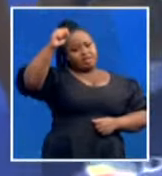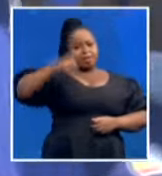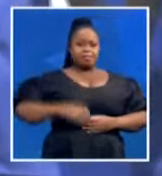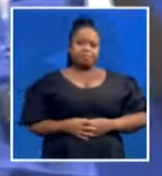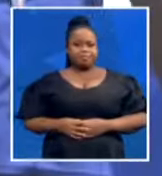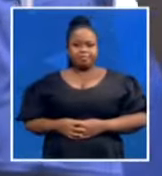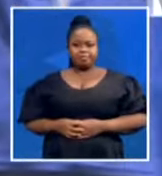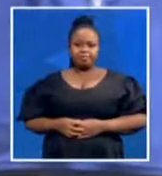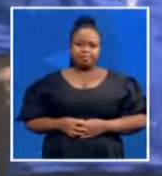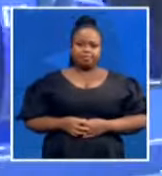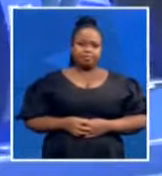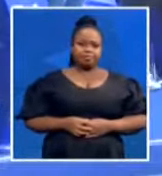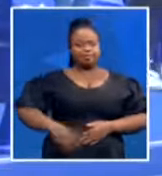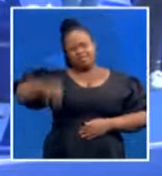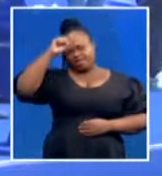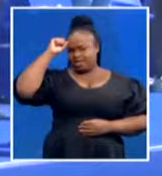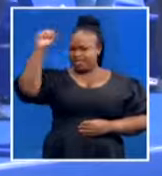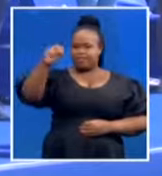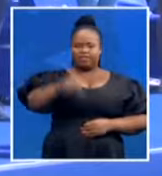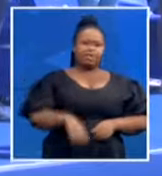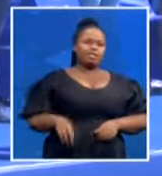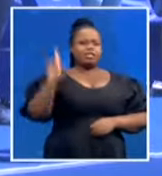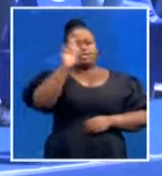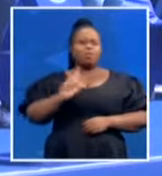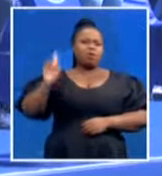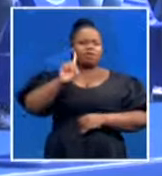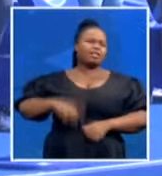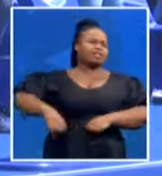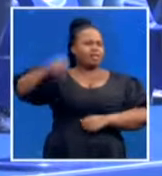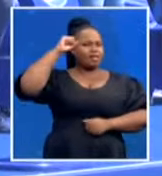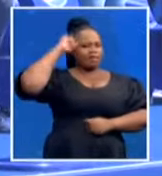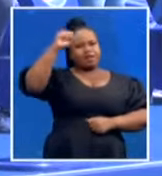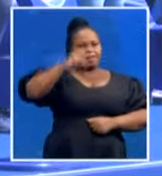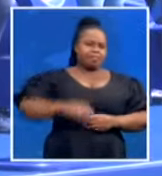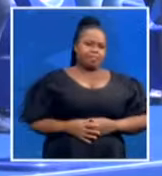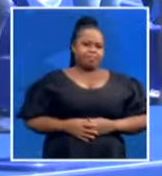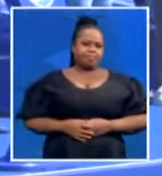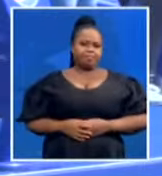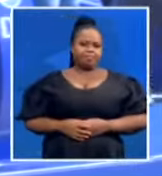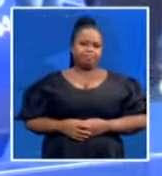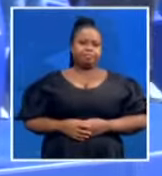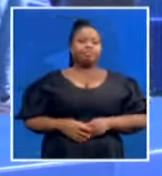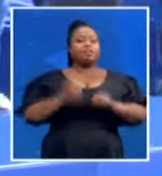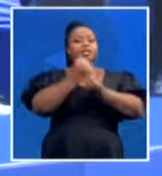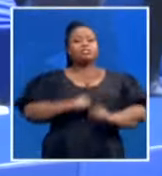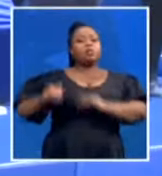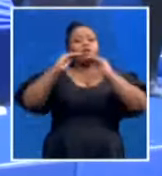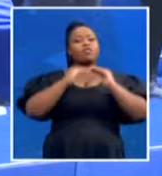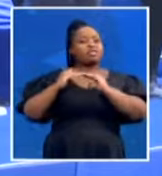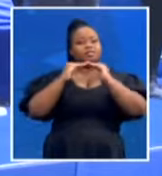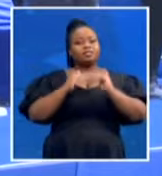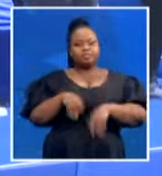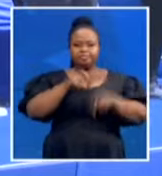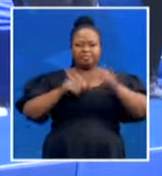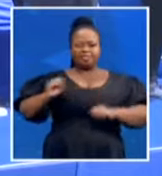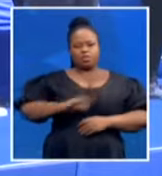Viva Democrats! Viva! Viva! Democrats, as South Africans are heading to the polls